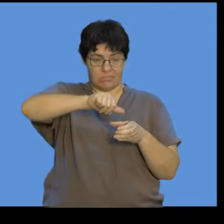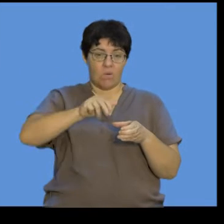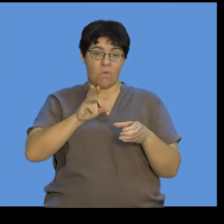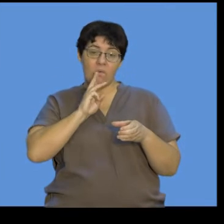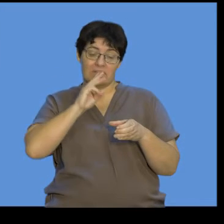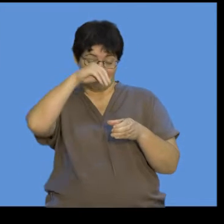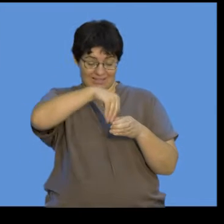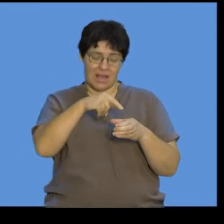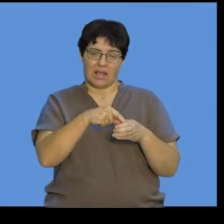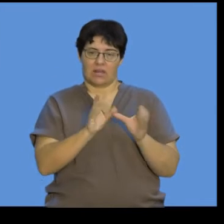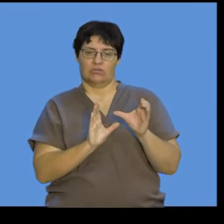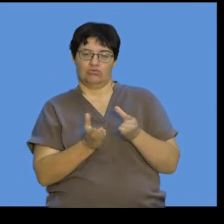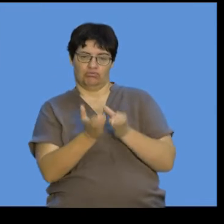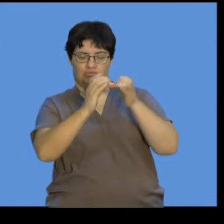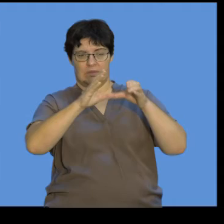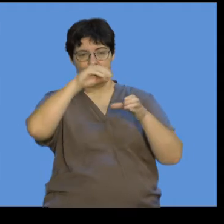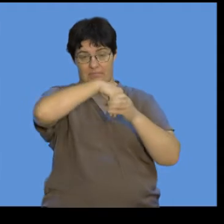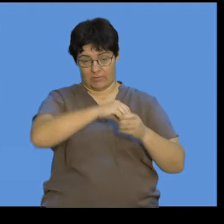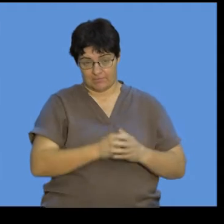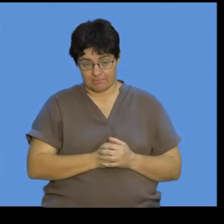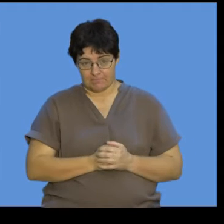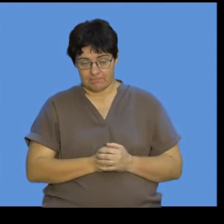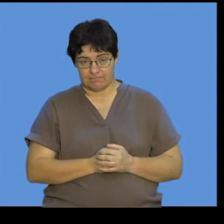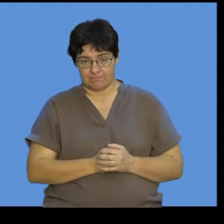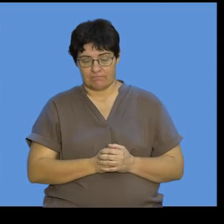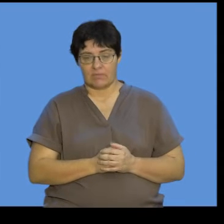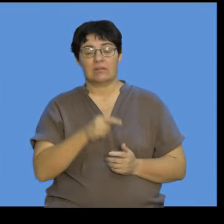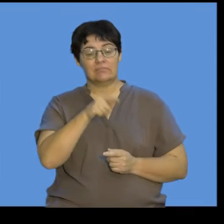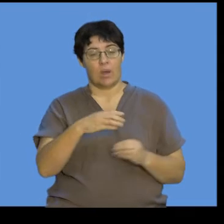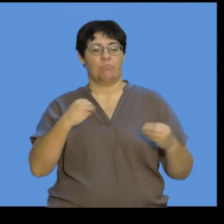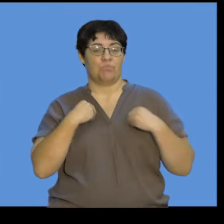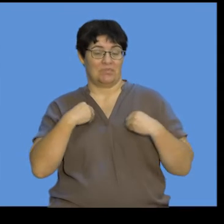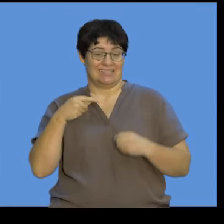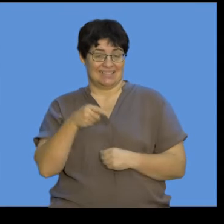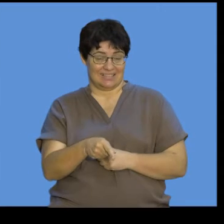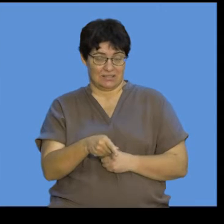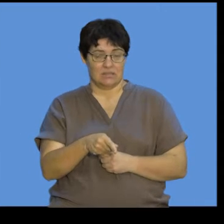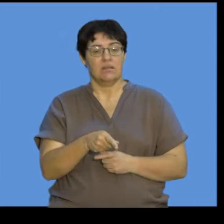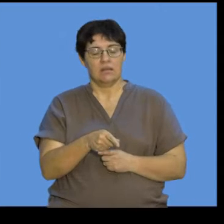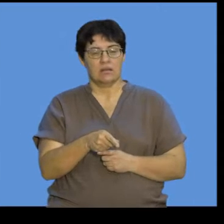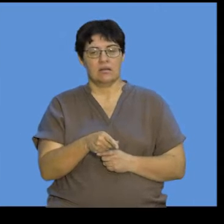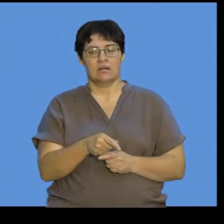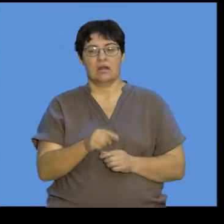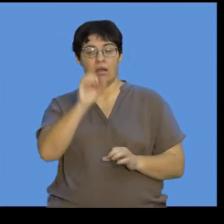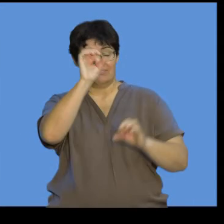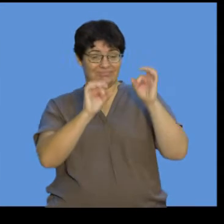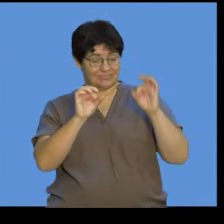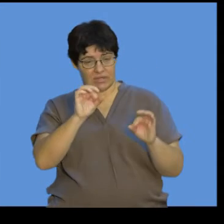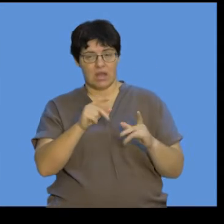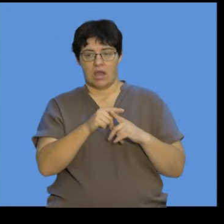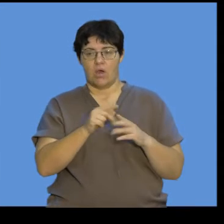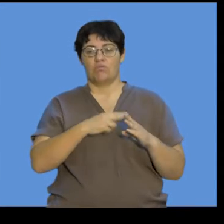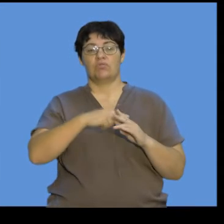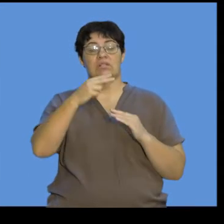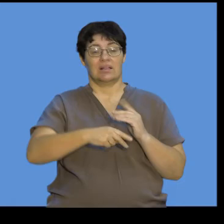then also, with respect to the properties of a liquid, we're saying that collisions between these particles results